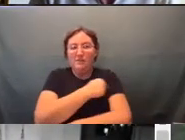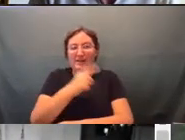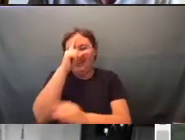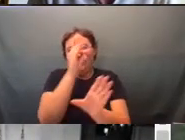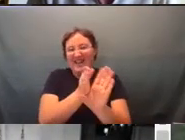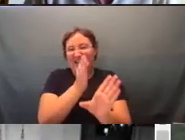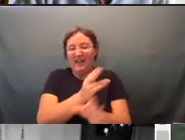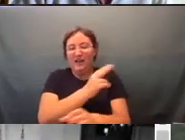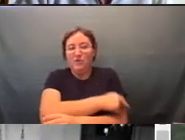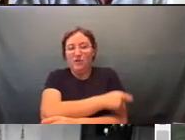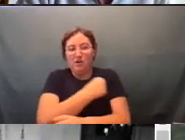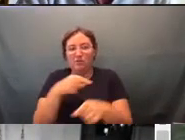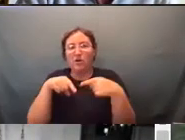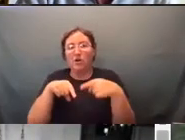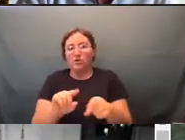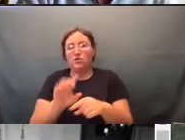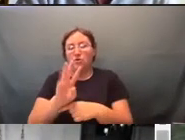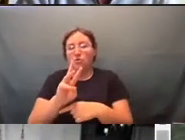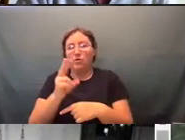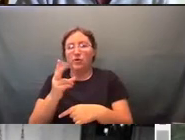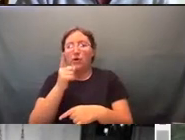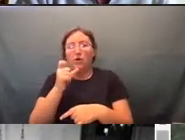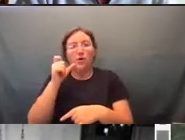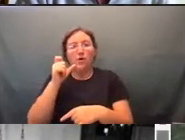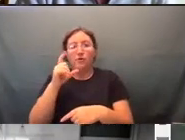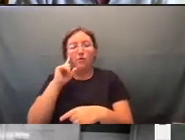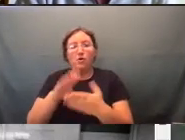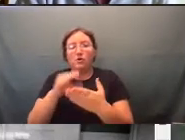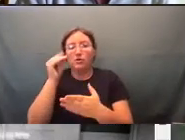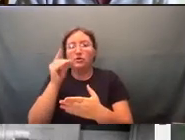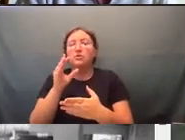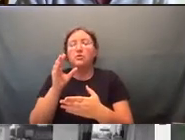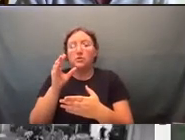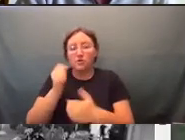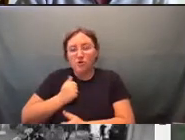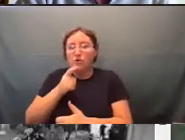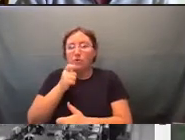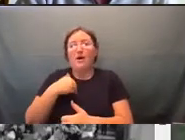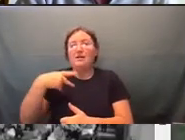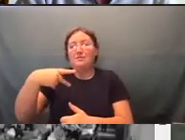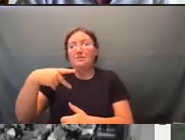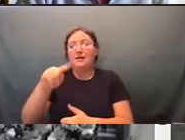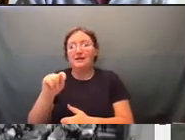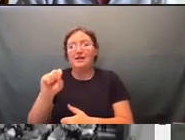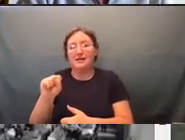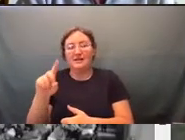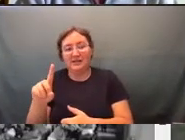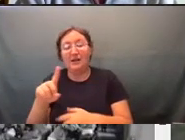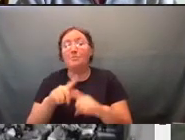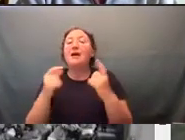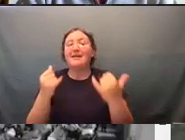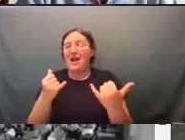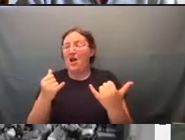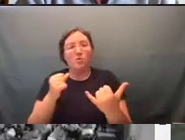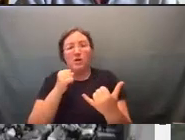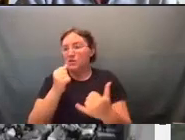facility for soldiers experiencing shell shock, or what we might know today as PTSD. But today, it